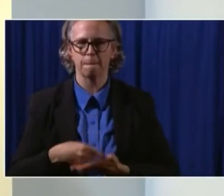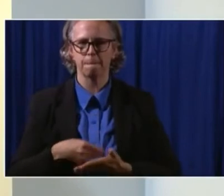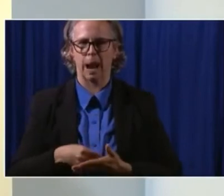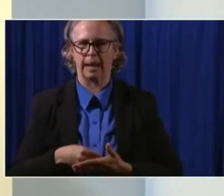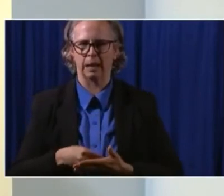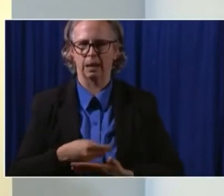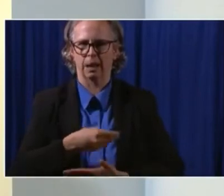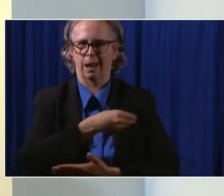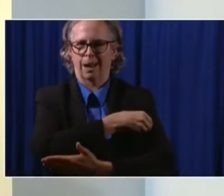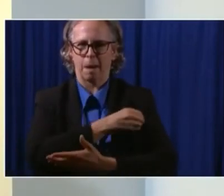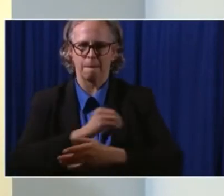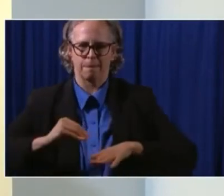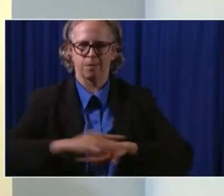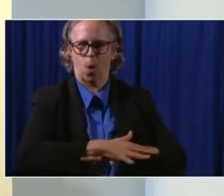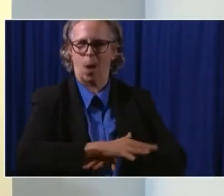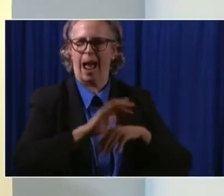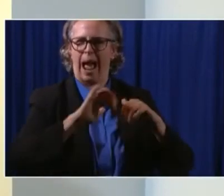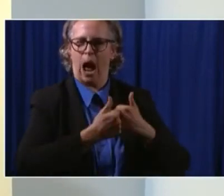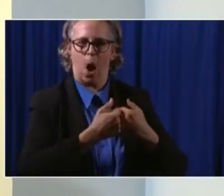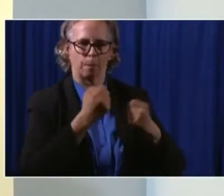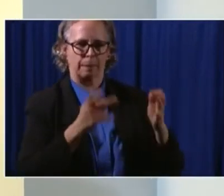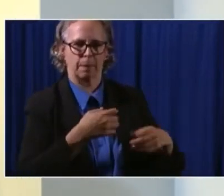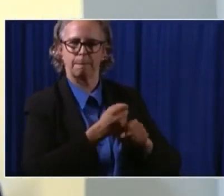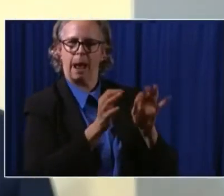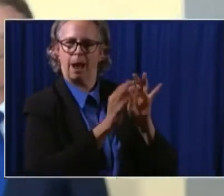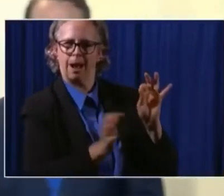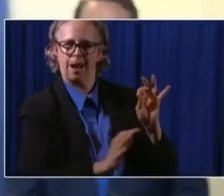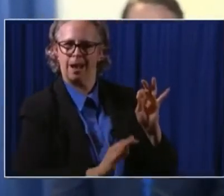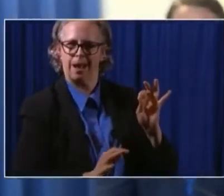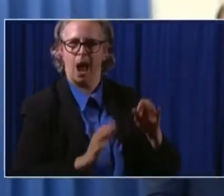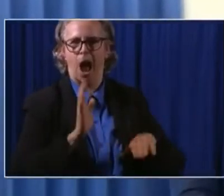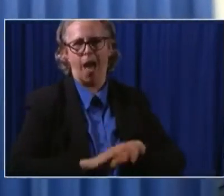way that the voters see language that appears before them.